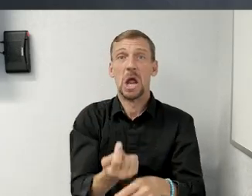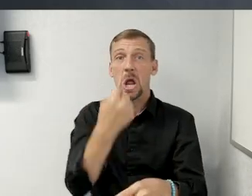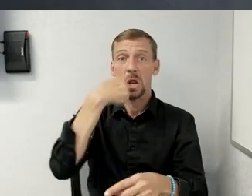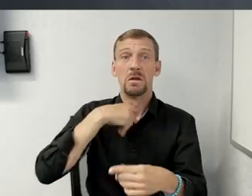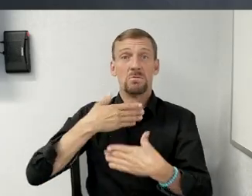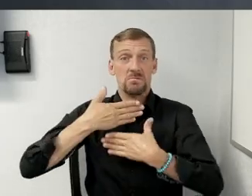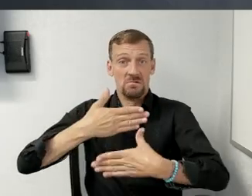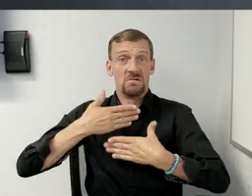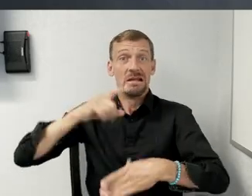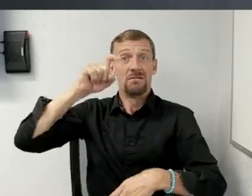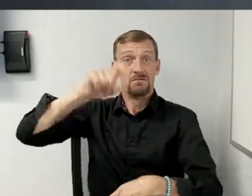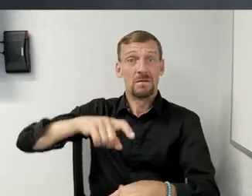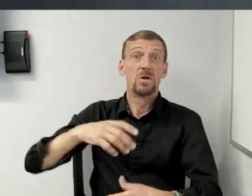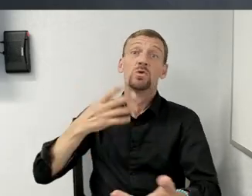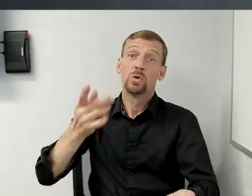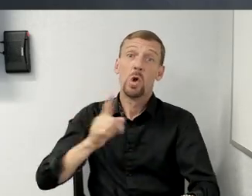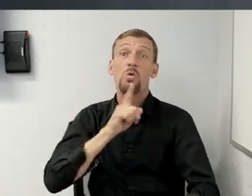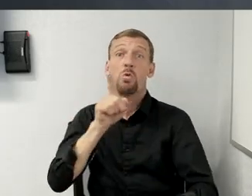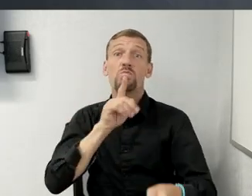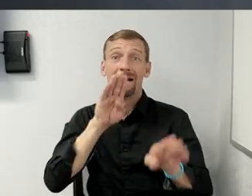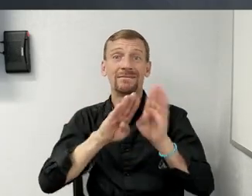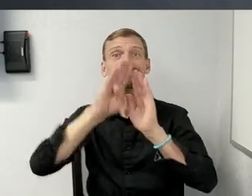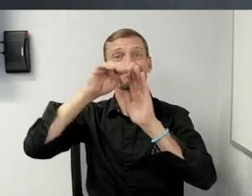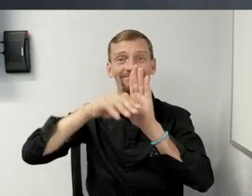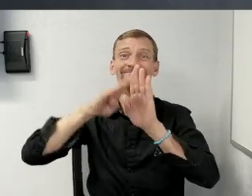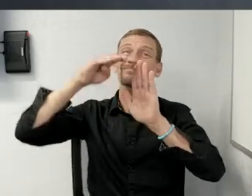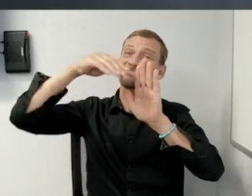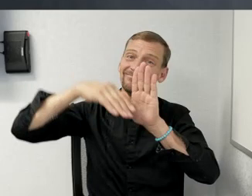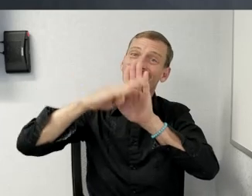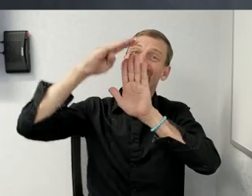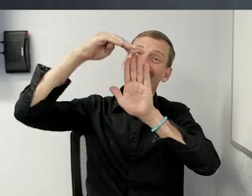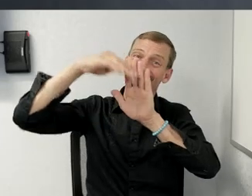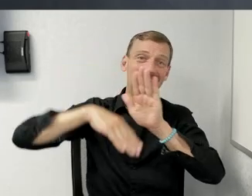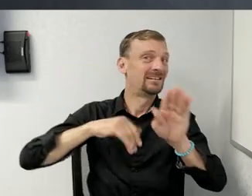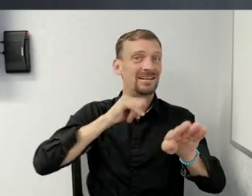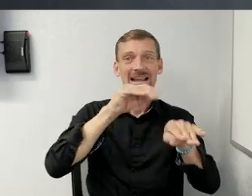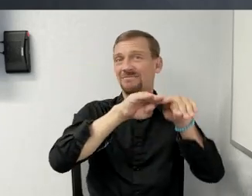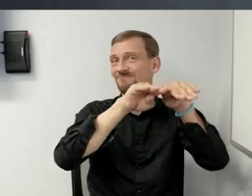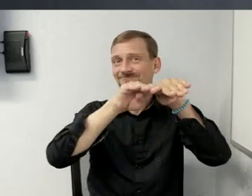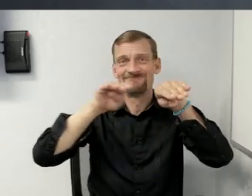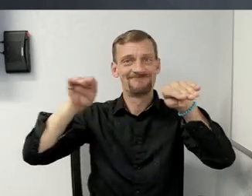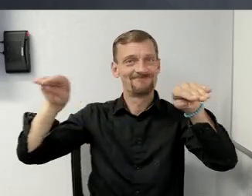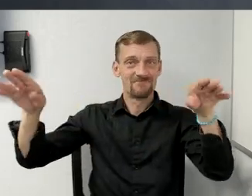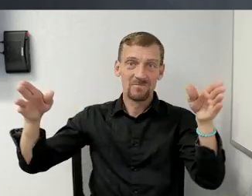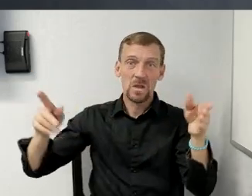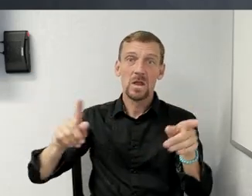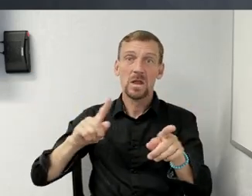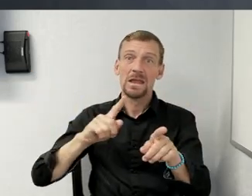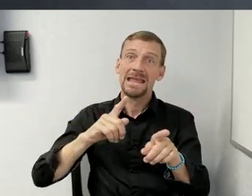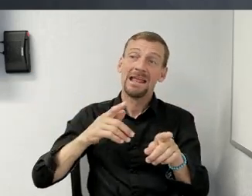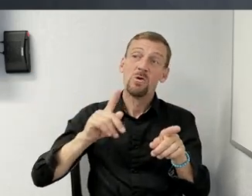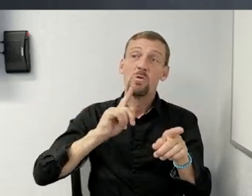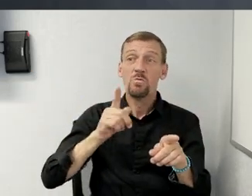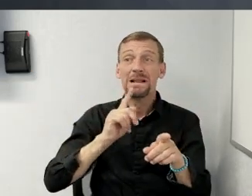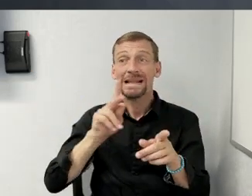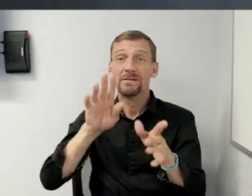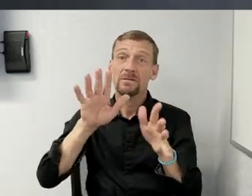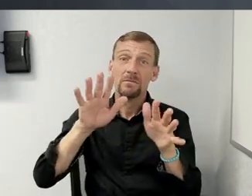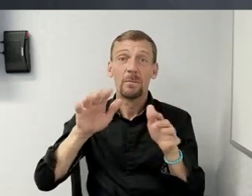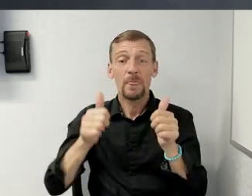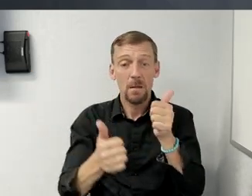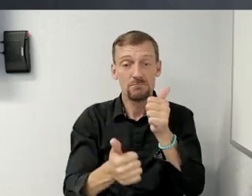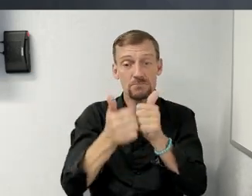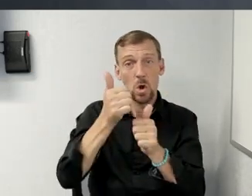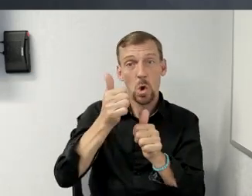it's obviously very fluid. I would say that it has kind of stabilized around